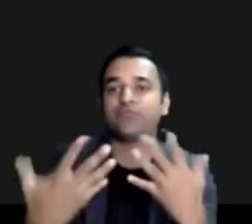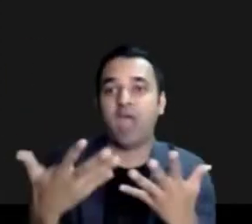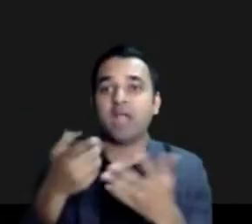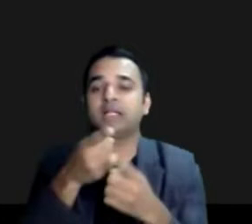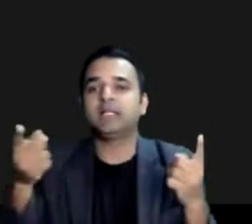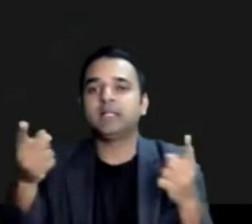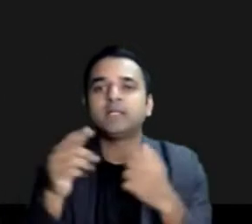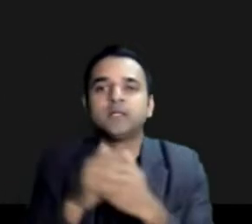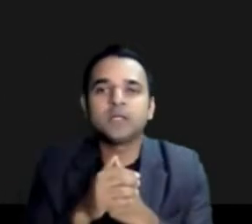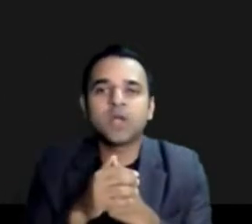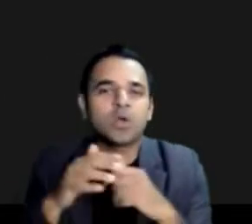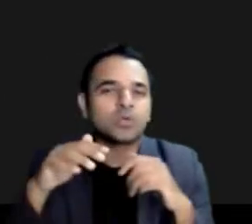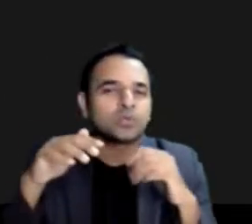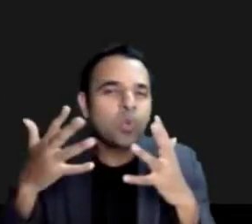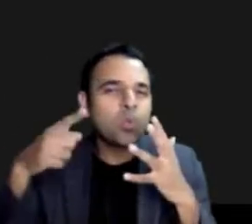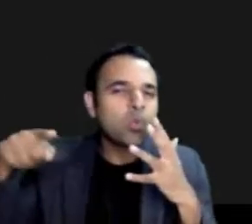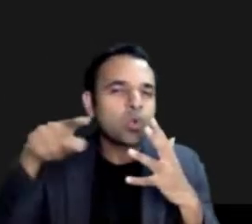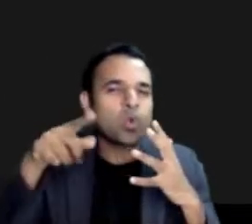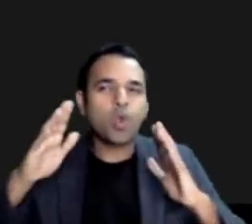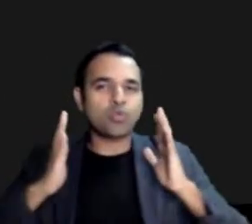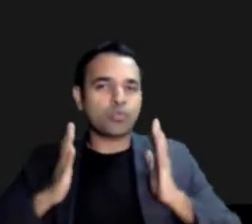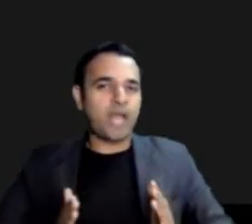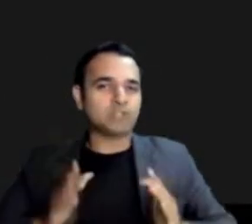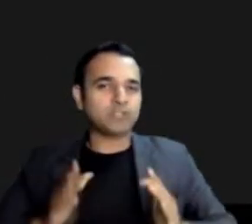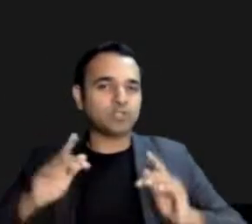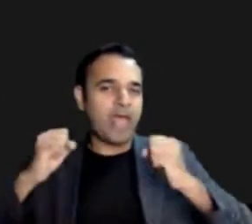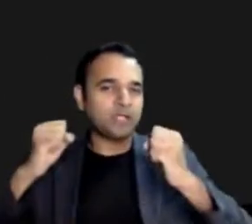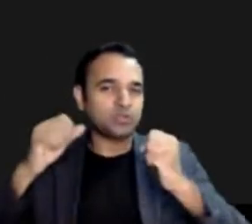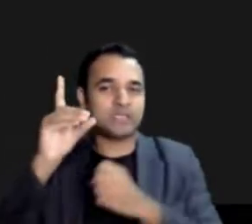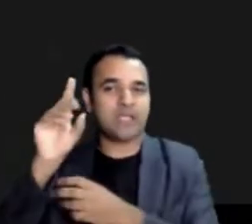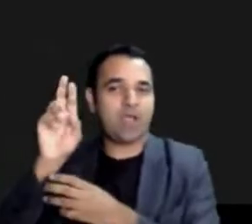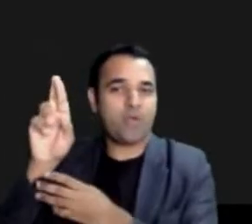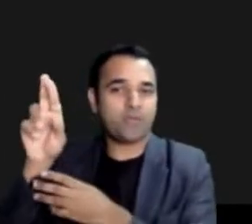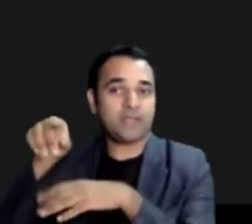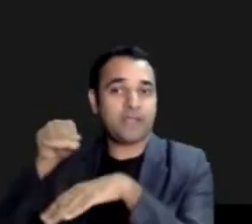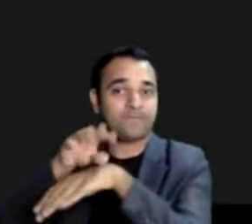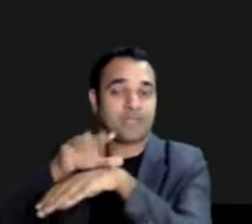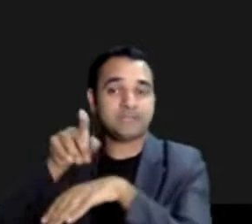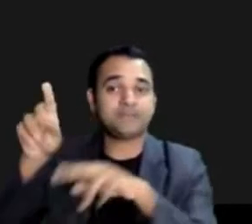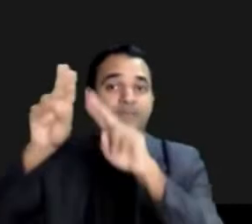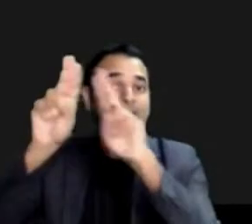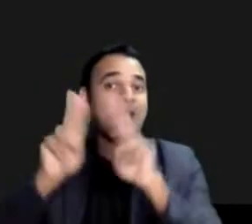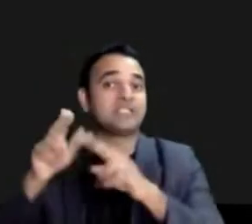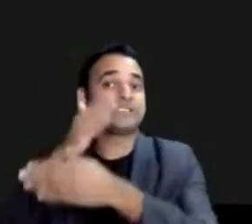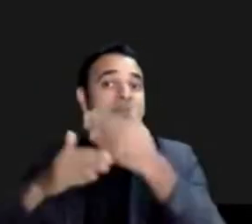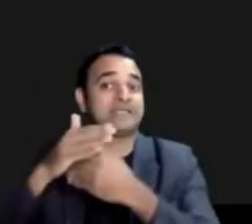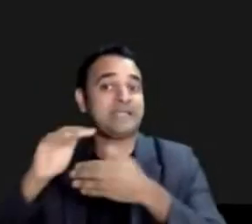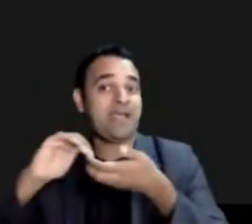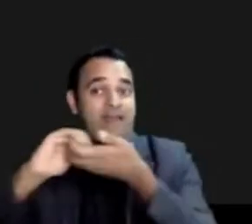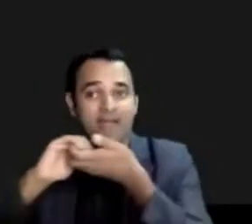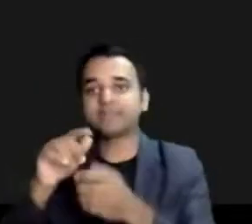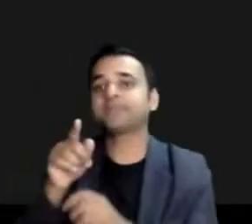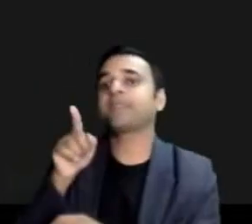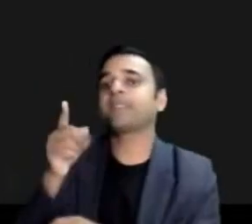strategy to promote and support the effective enforcement of disability inclusive humanitarian action, response to forced